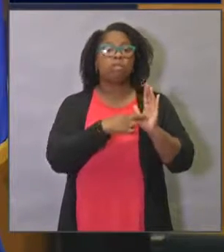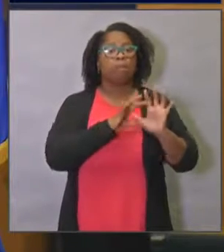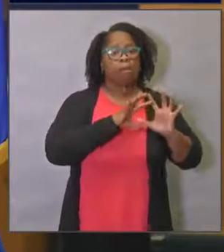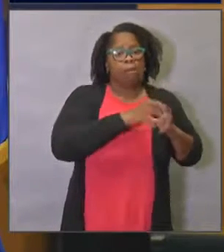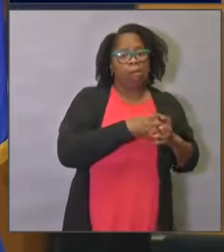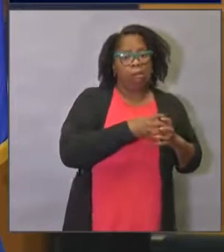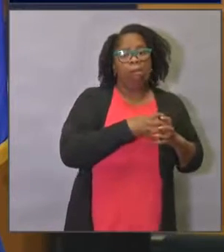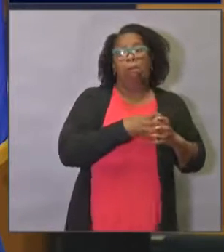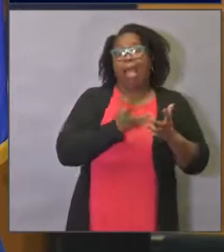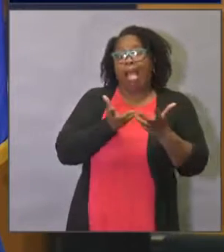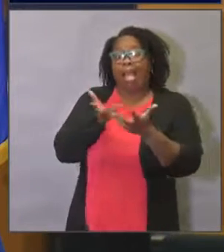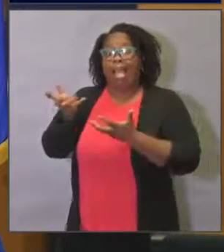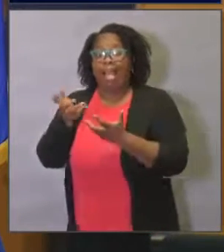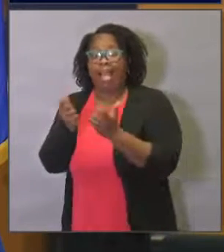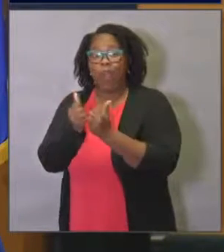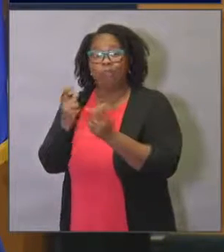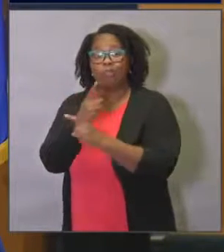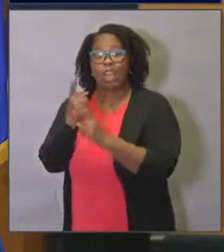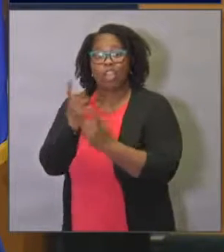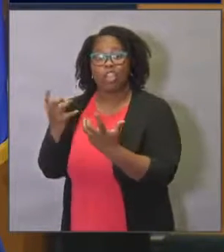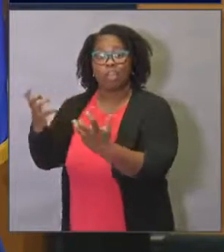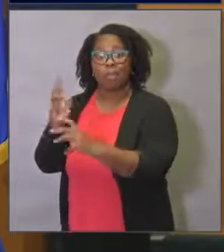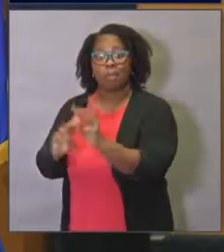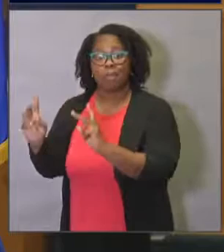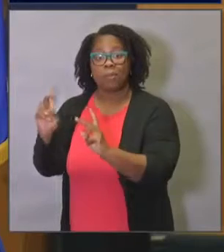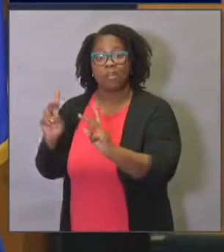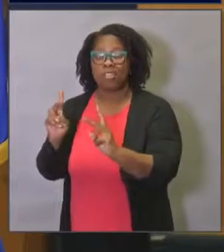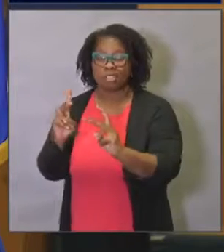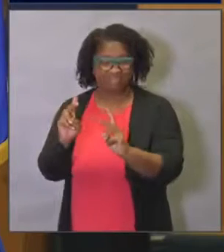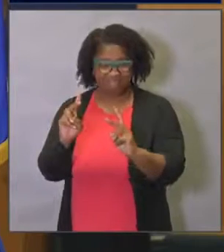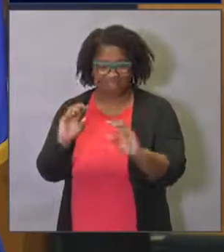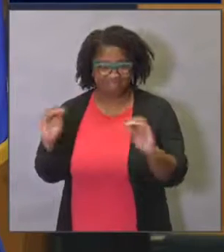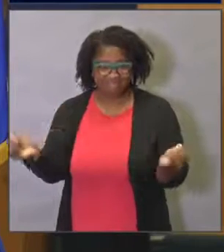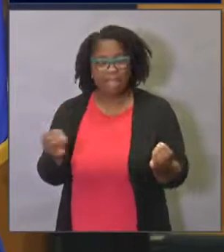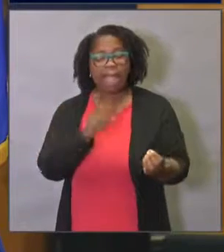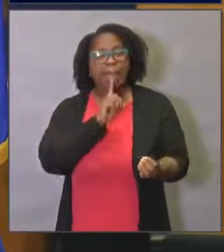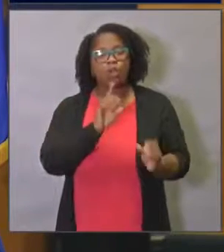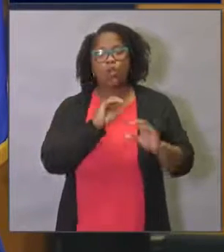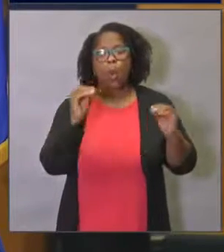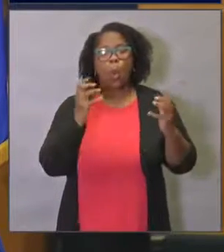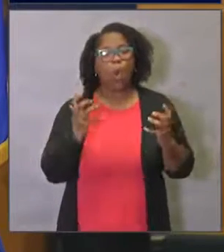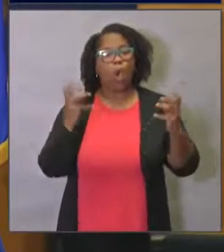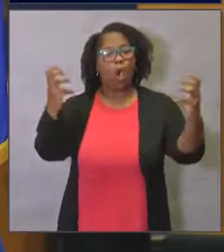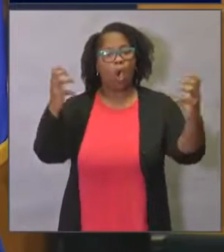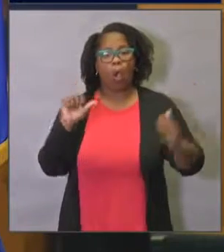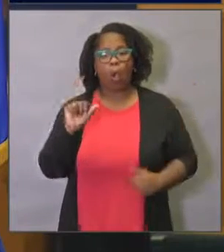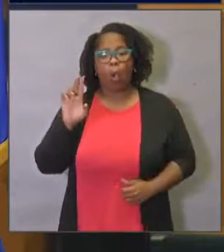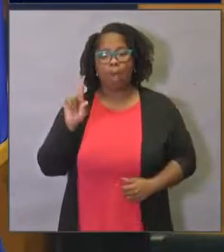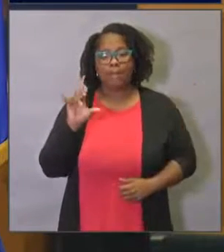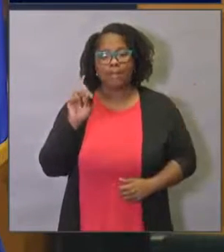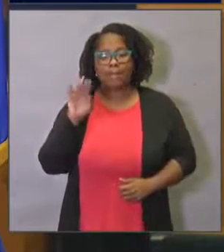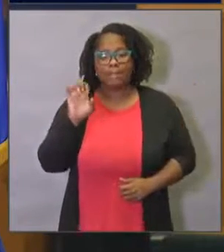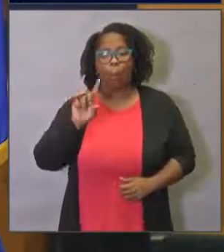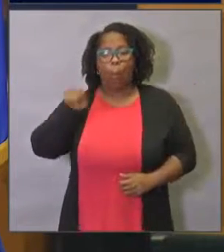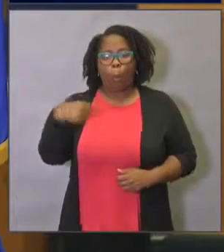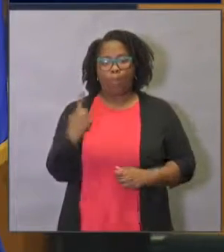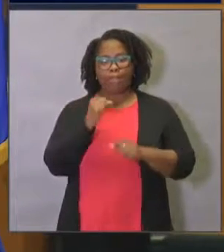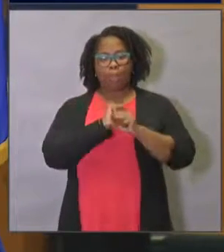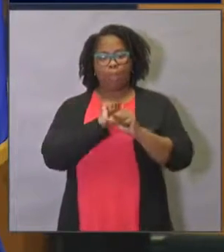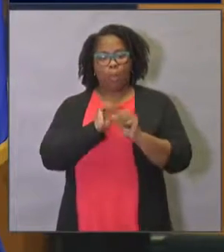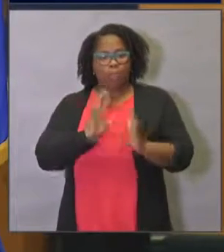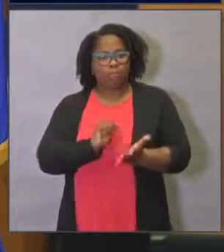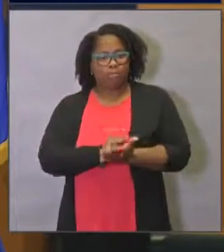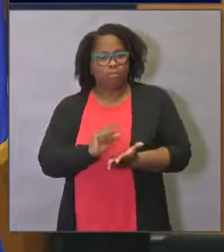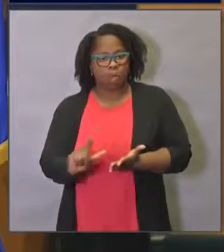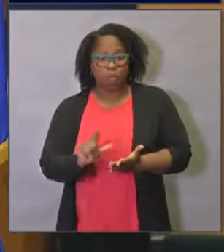matter of fact, they're not even allowed to have audiences unless those audiences are employees at this point.